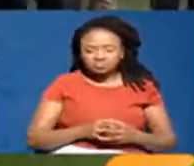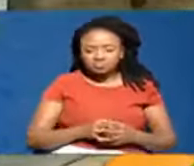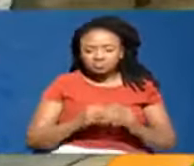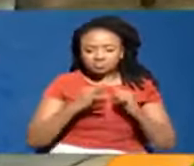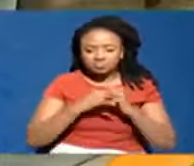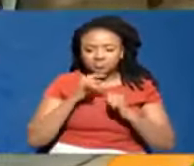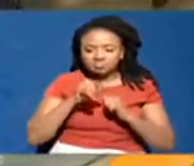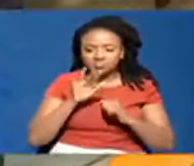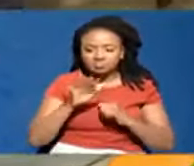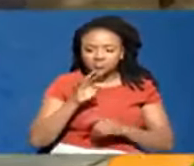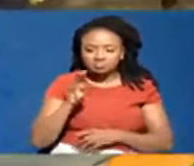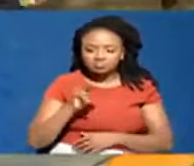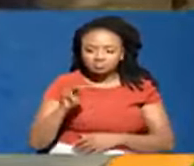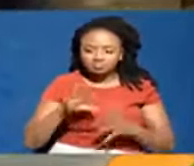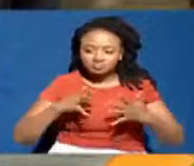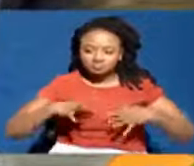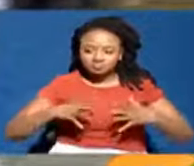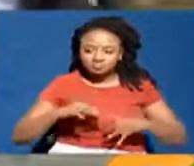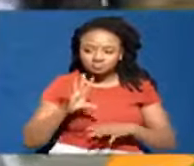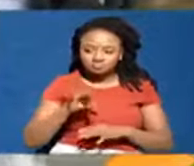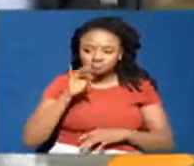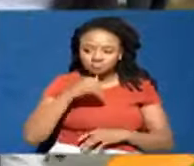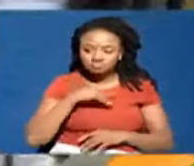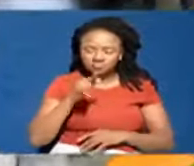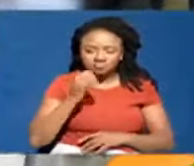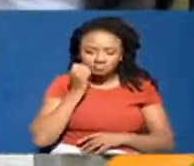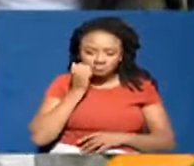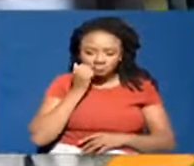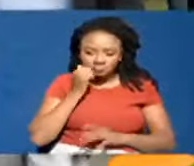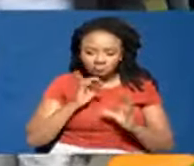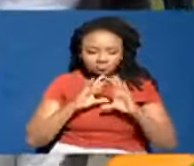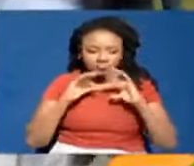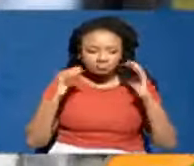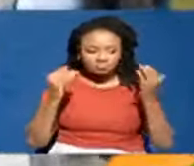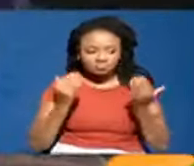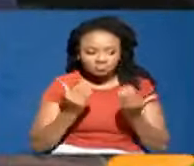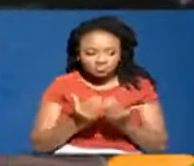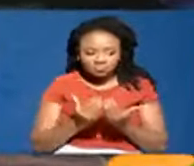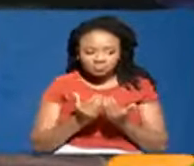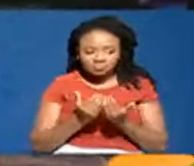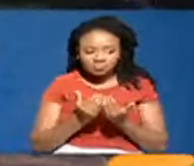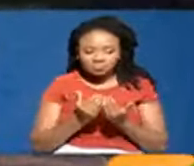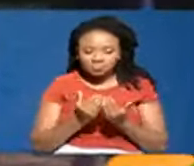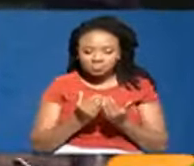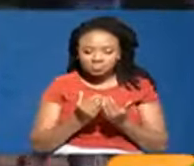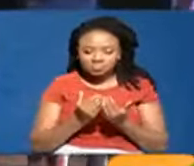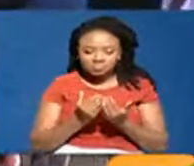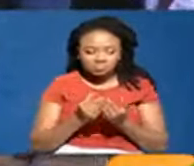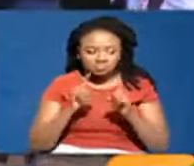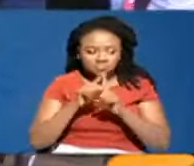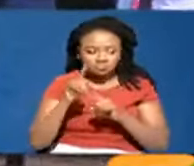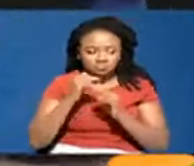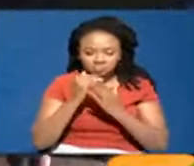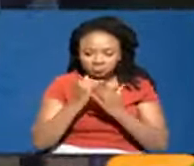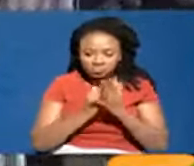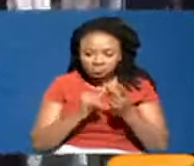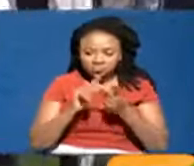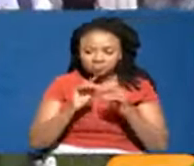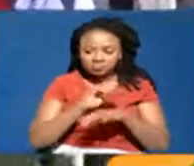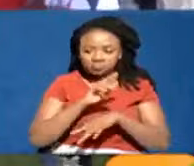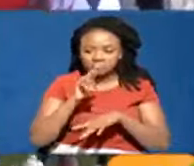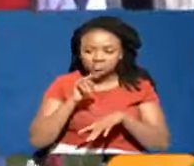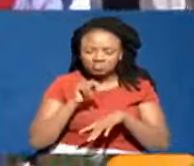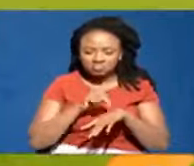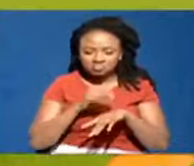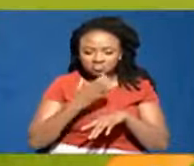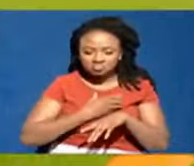8.5 million people have been diagnosed with this disease globally, and Parkinson's Support Group Program and the National Council for Persons